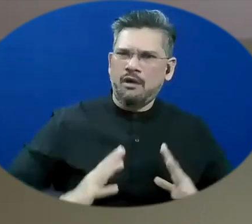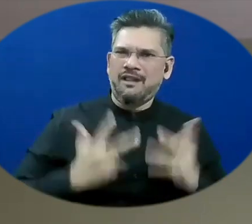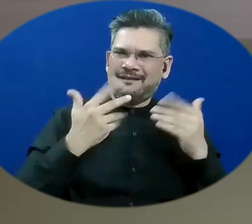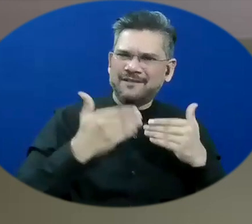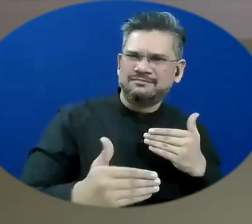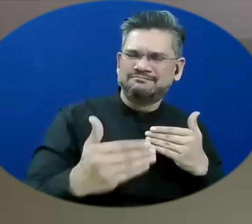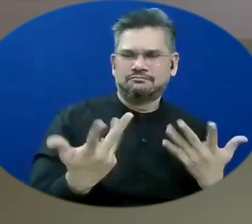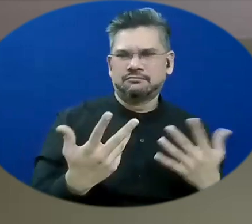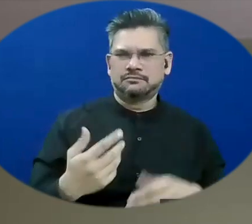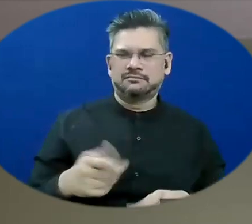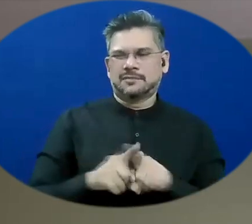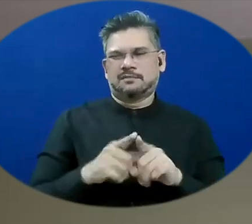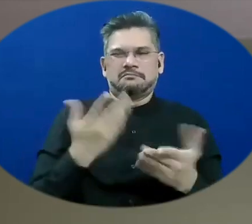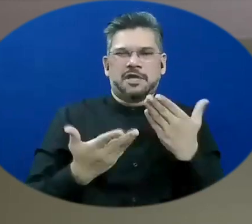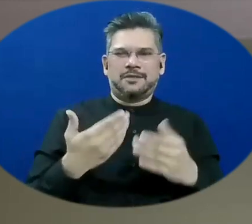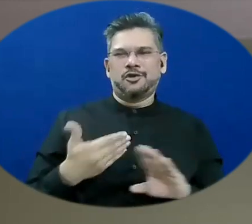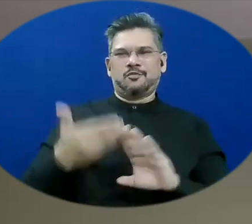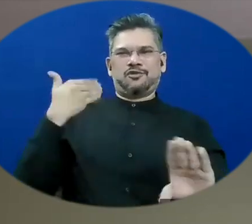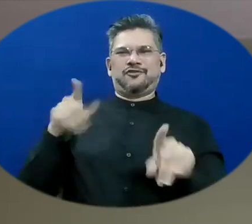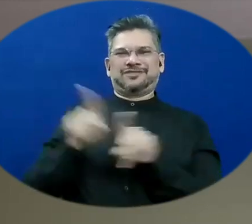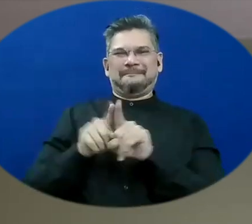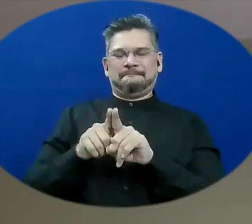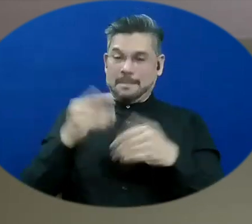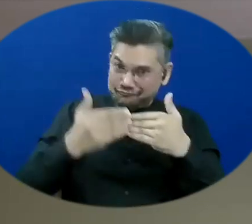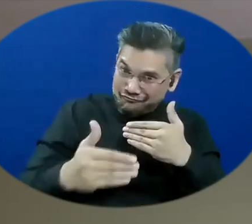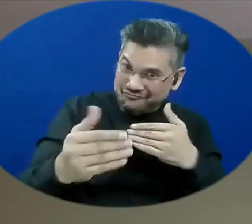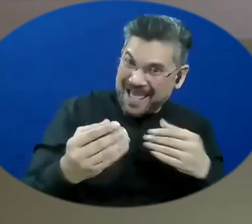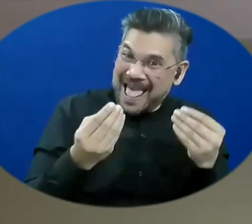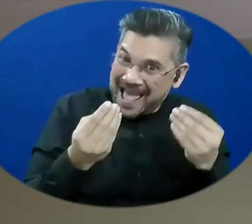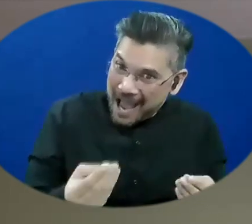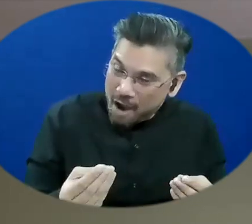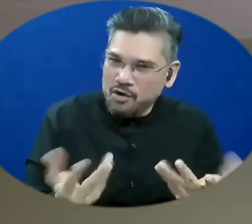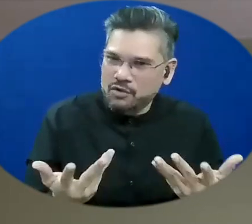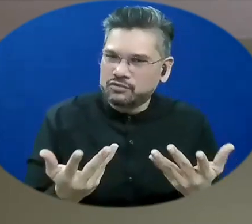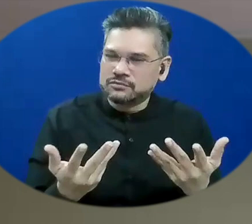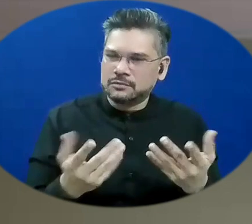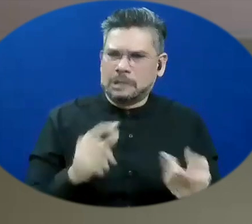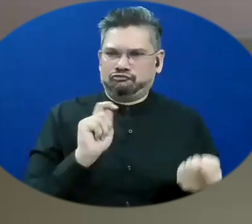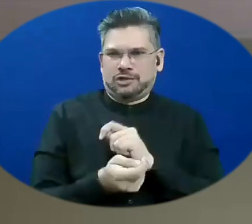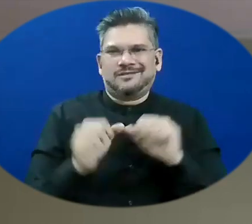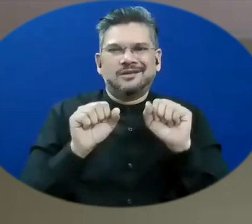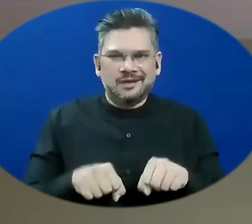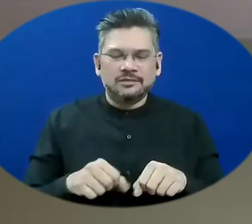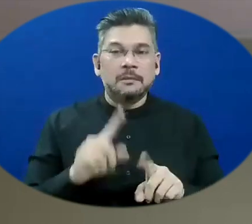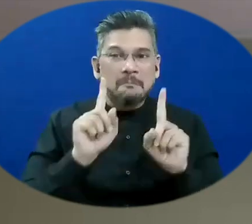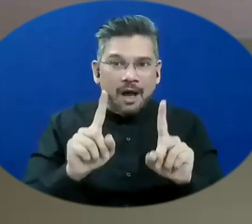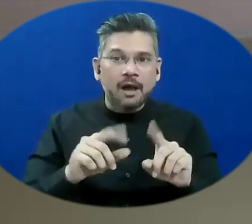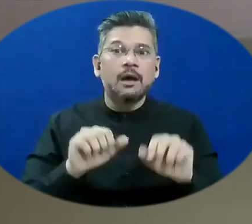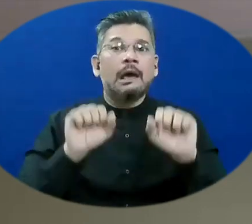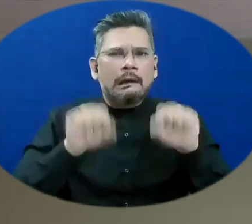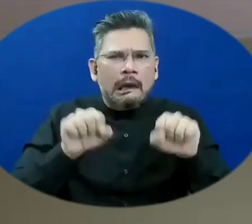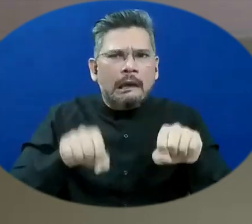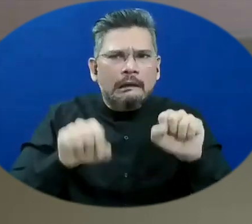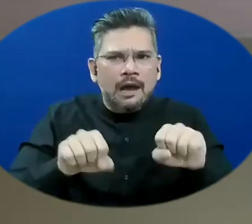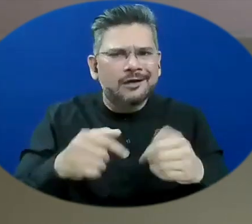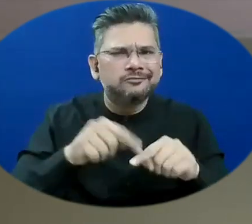10 years before, with possibility, with change, but with possibility. And with that, I truly